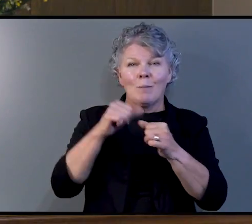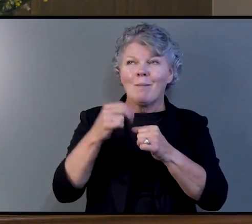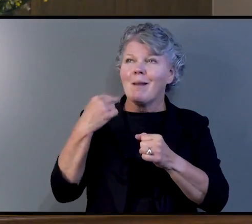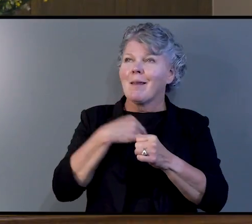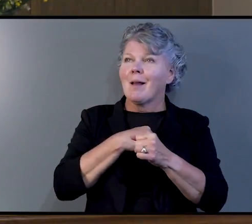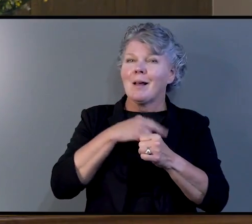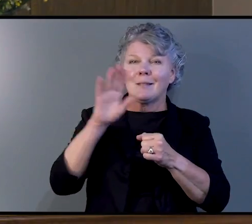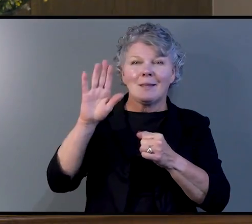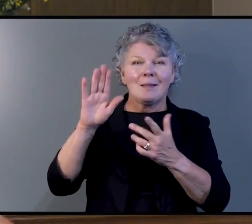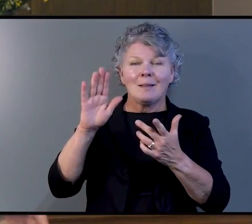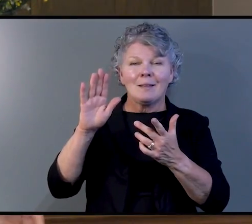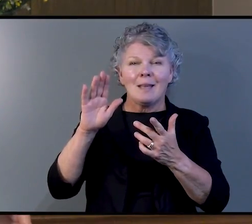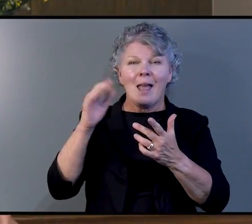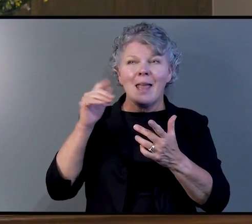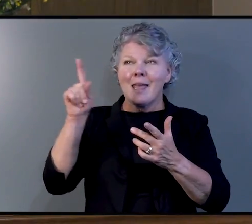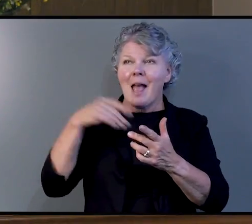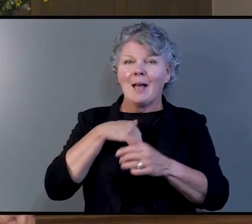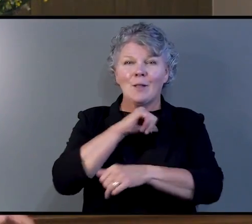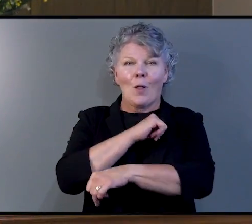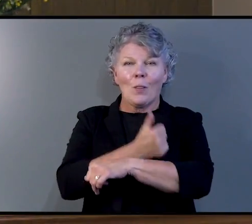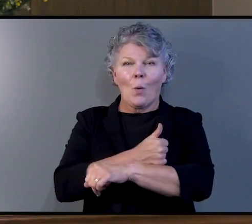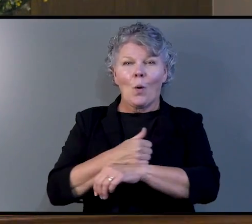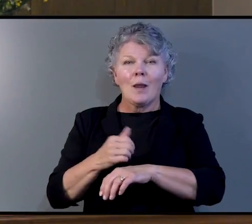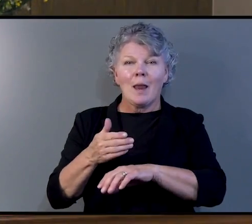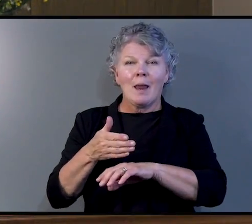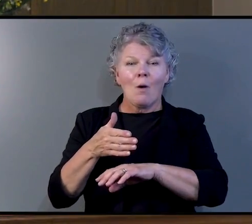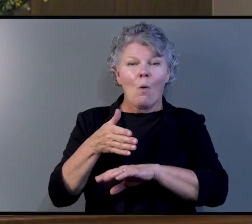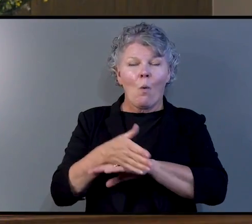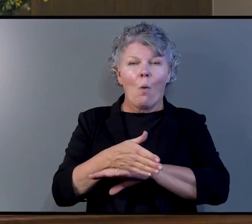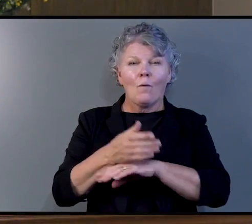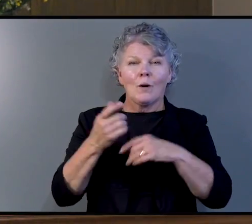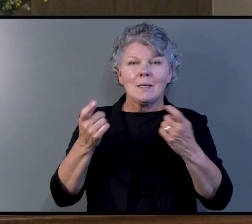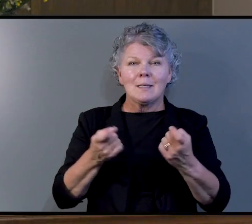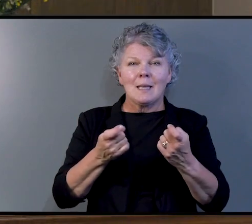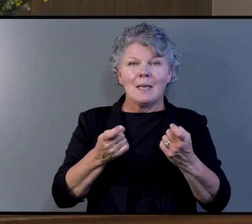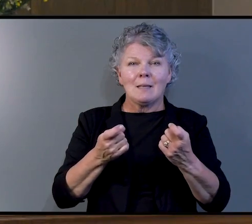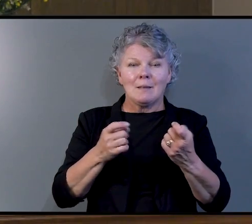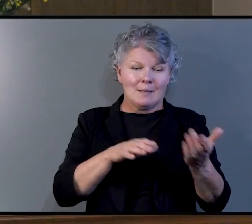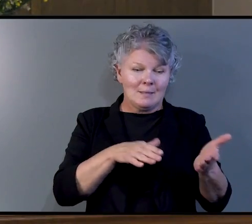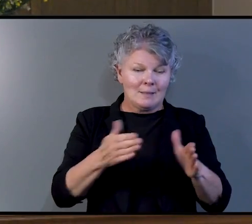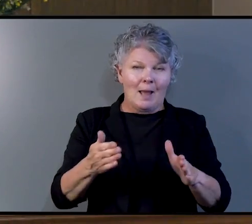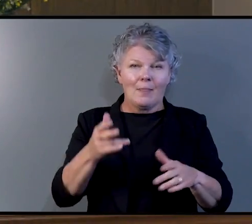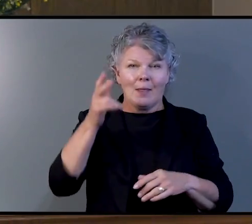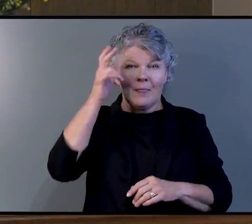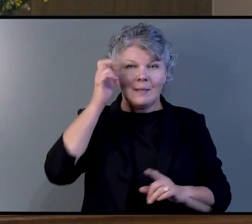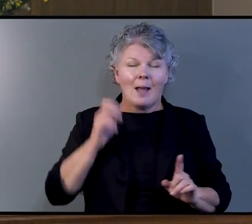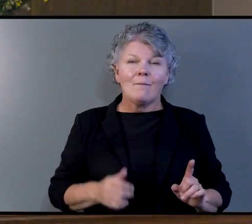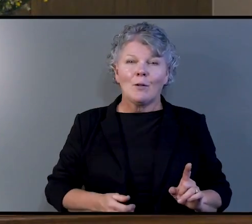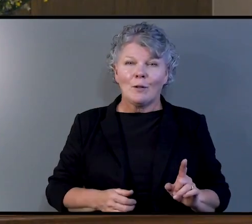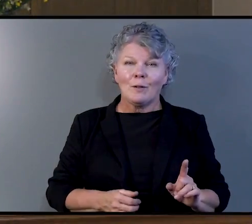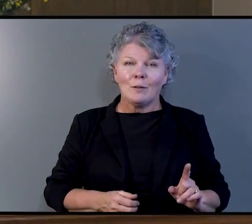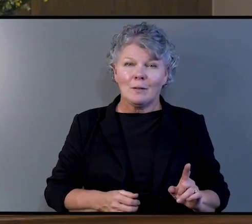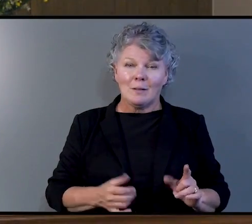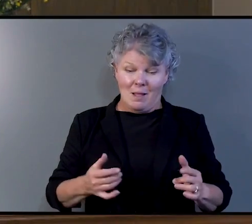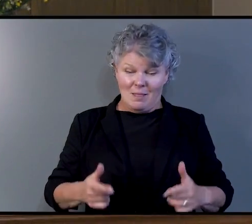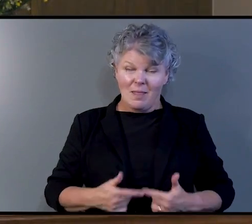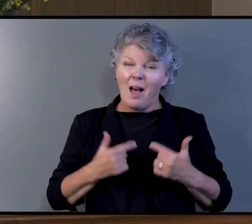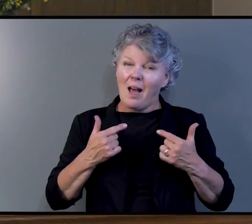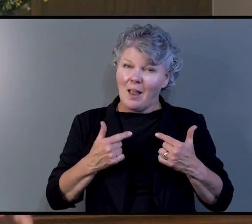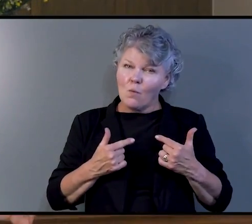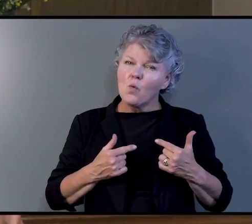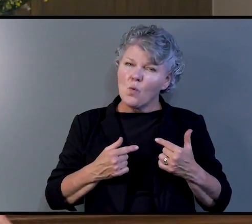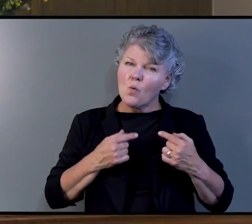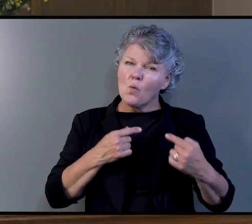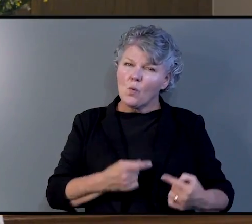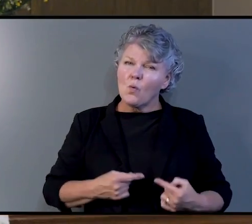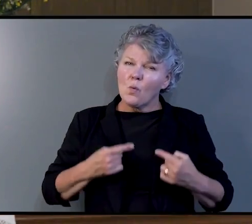sin. Christ has conquered all our enemies, sin, death, and the devil. In this life, we will face hardships and struggles, and